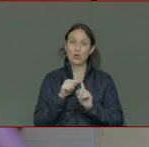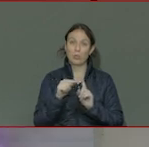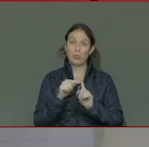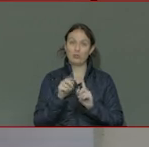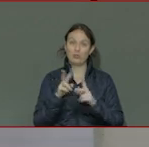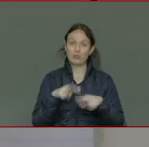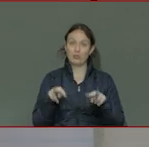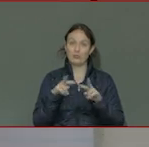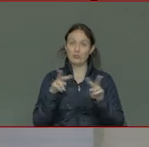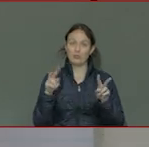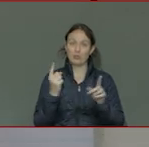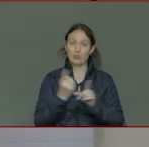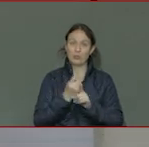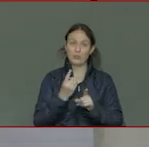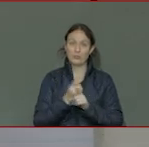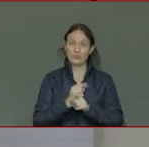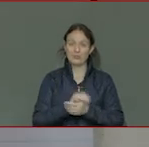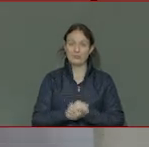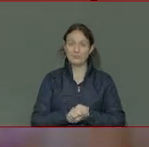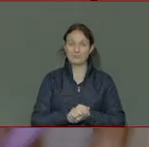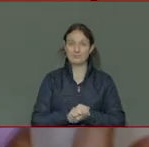value.